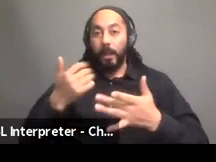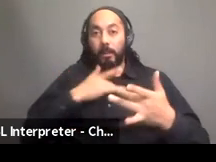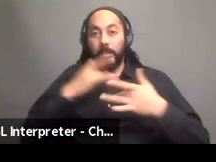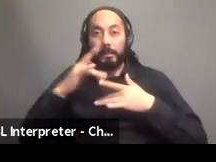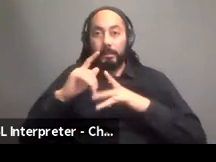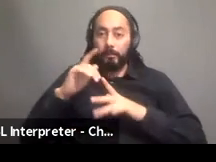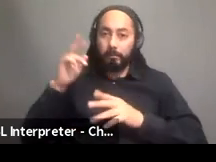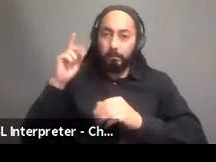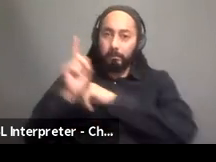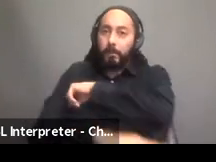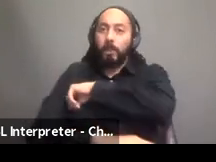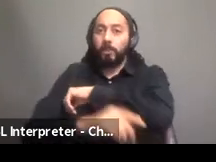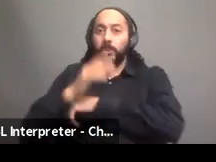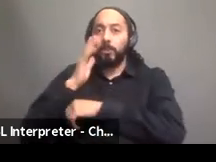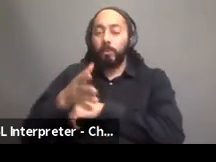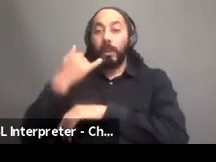for reporting